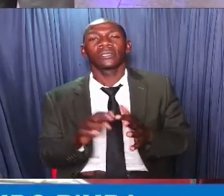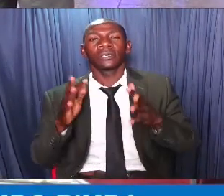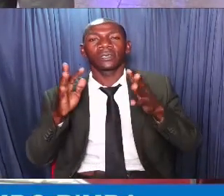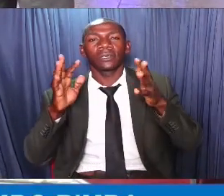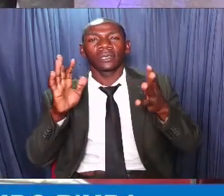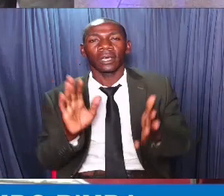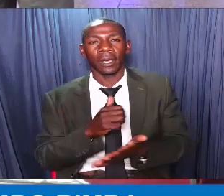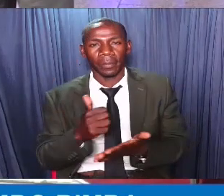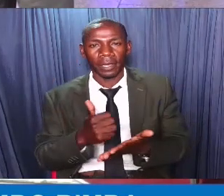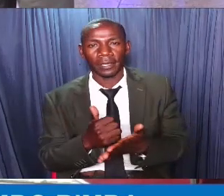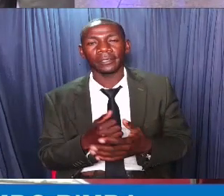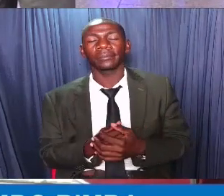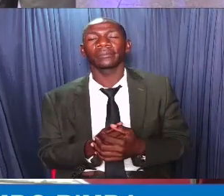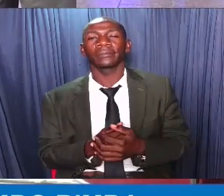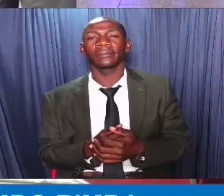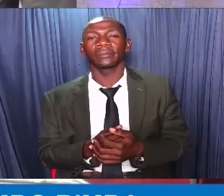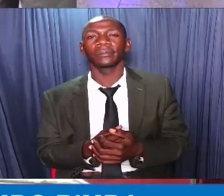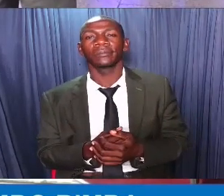Hallelujah. Amen. Amen.